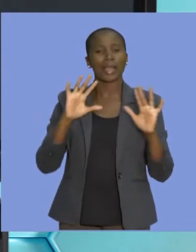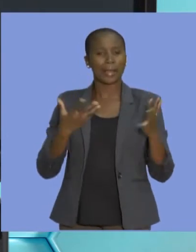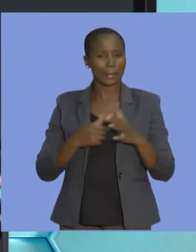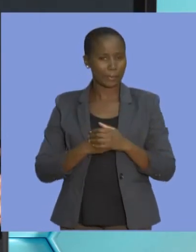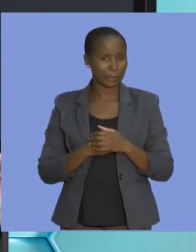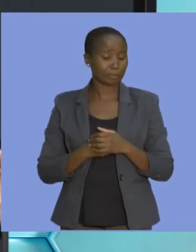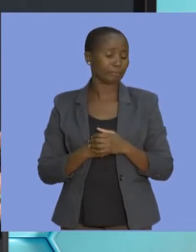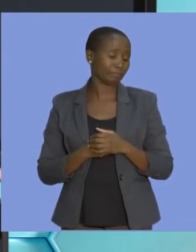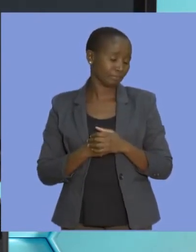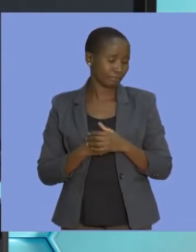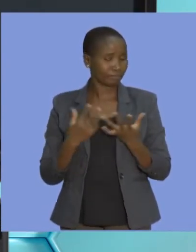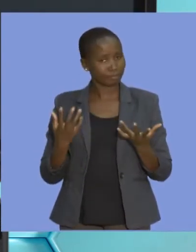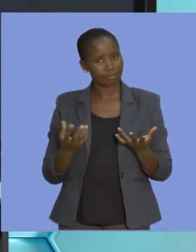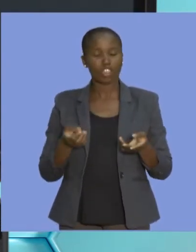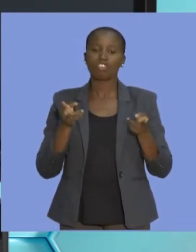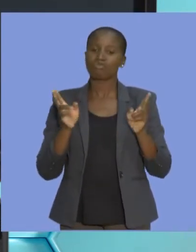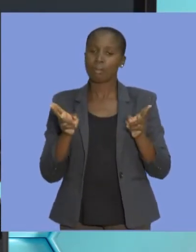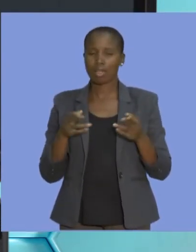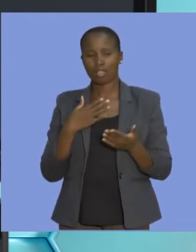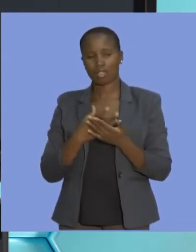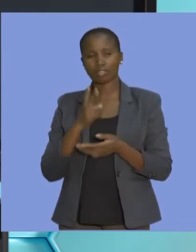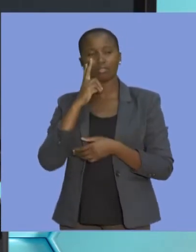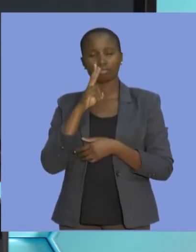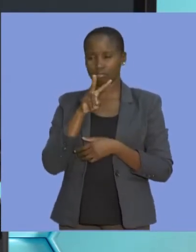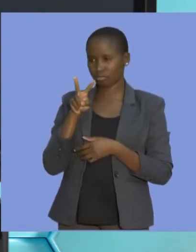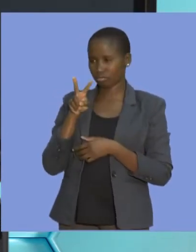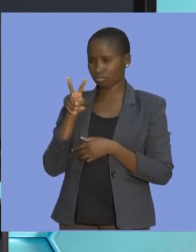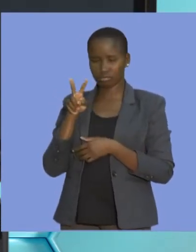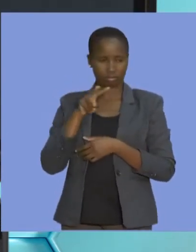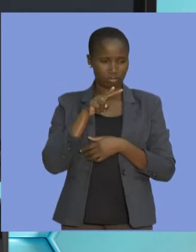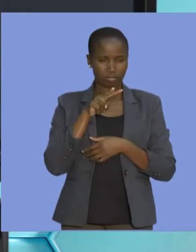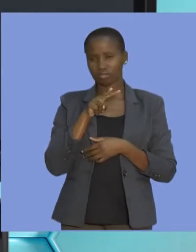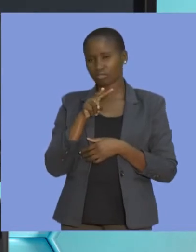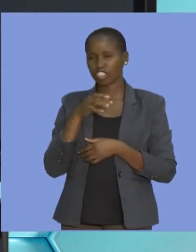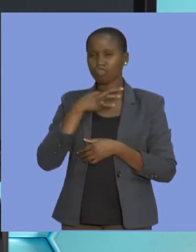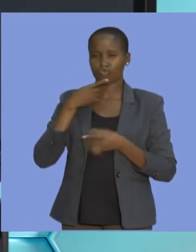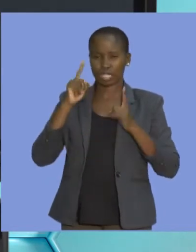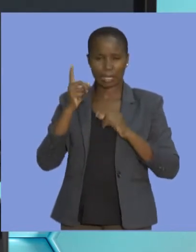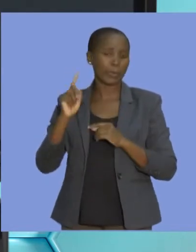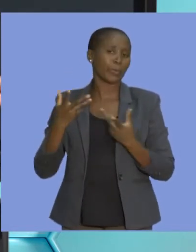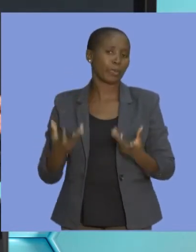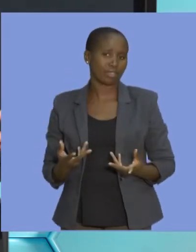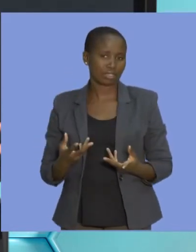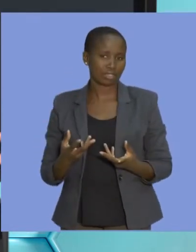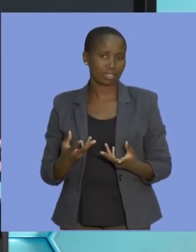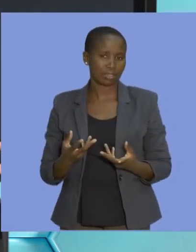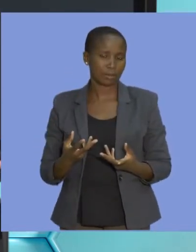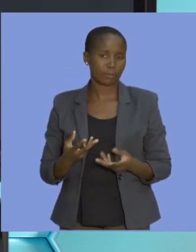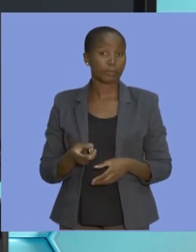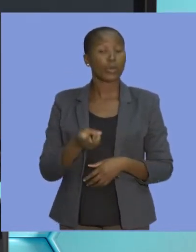Usually, one will look at that, and we'll look at this in this concept. What is the